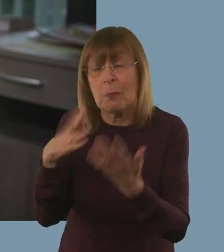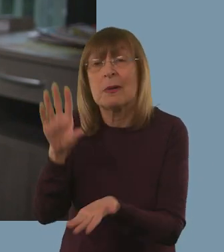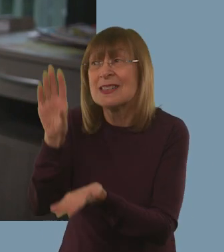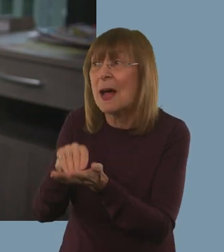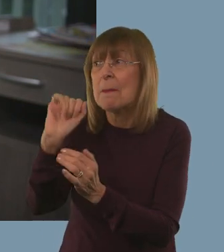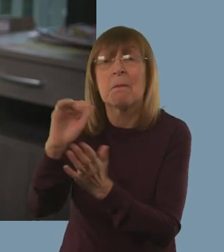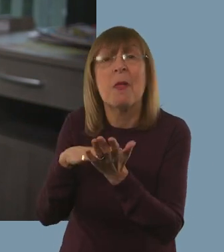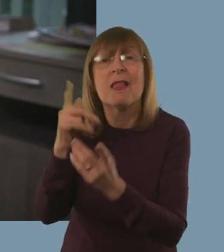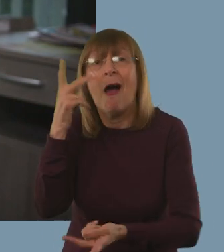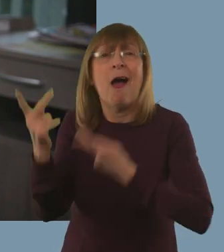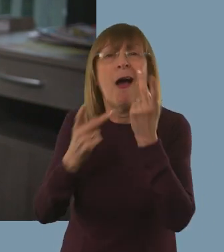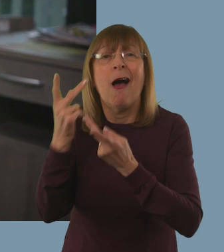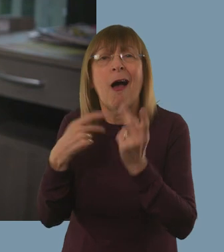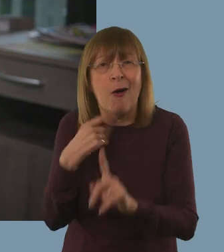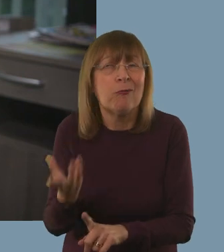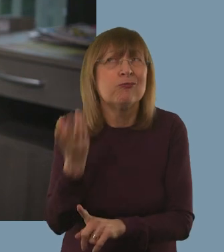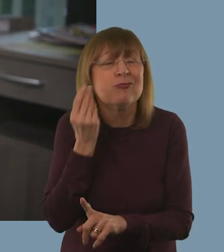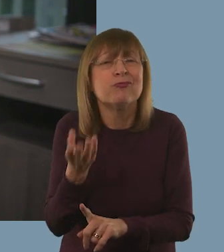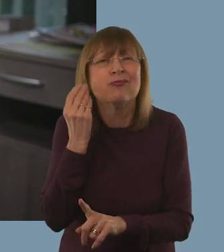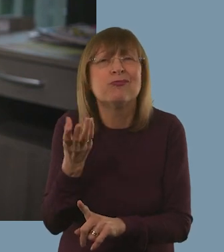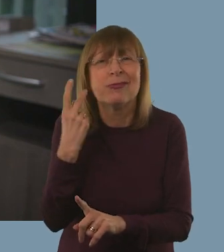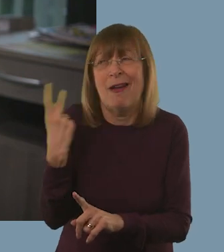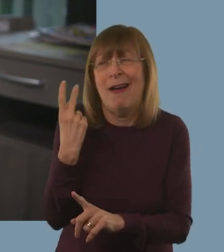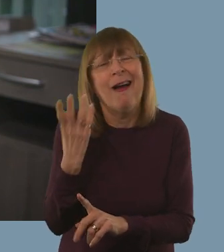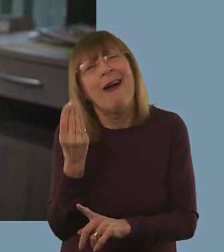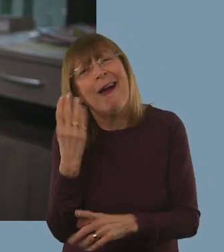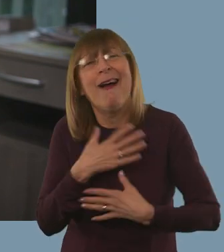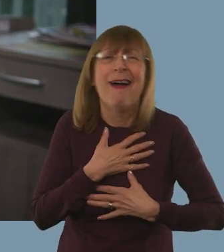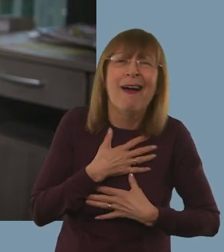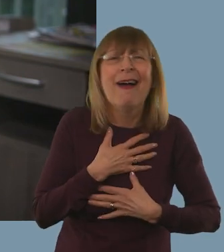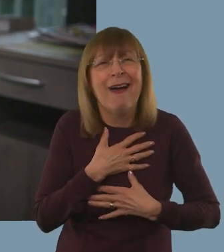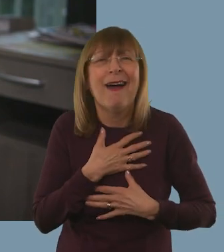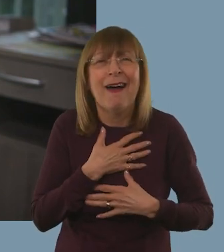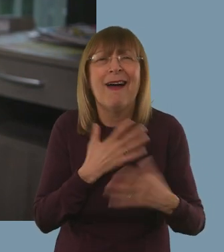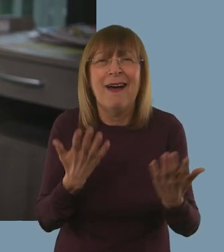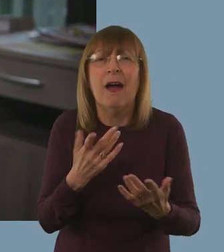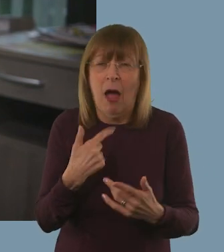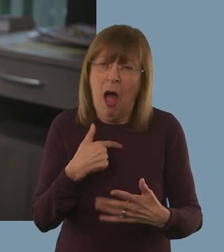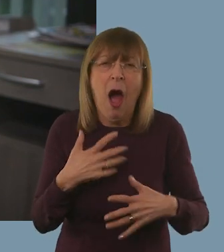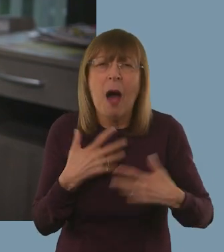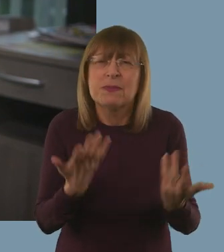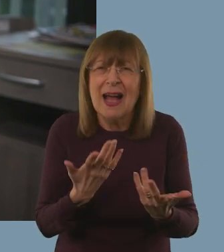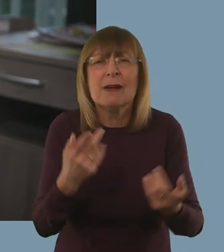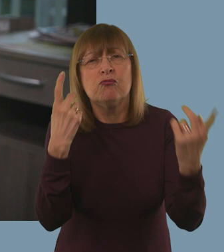My dad had taped her singing a song, and we had it on tape, so I played that a lot. It made